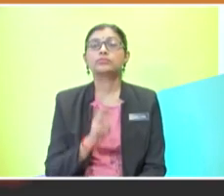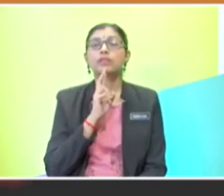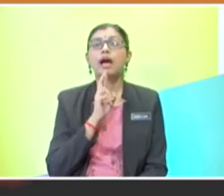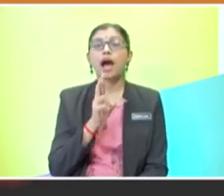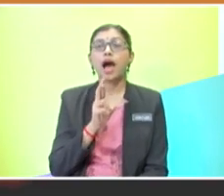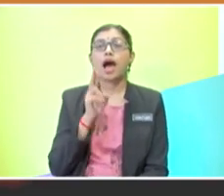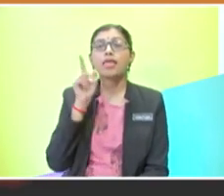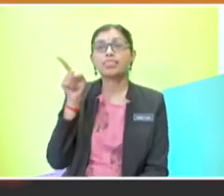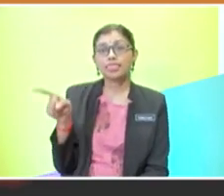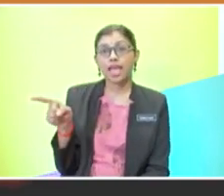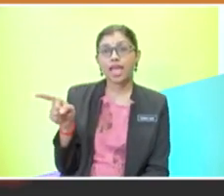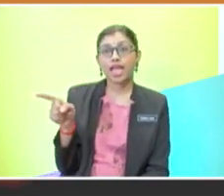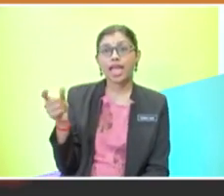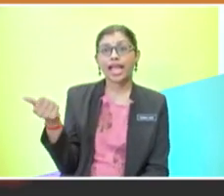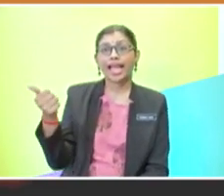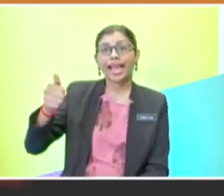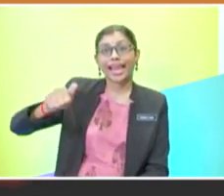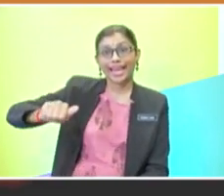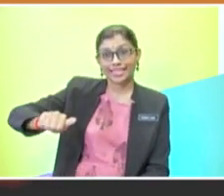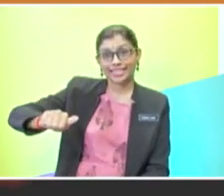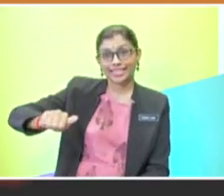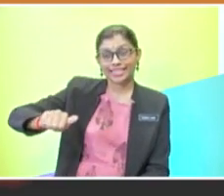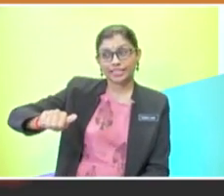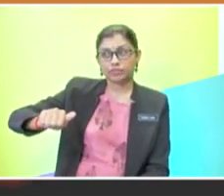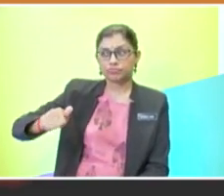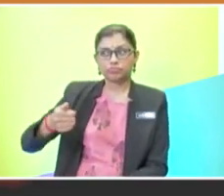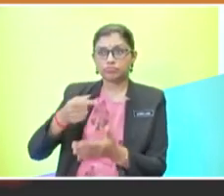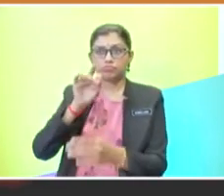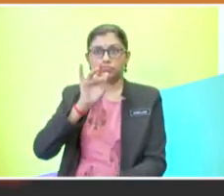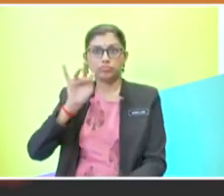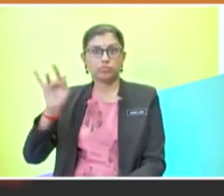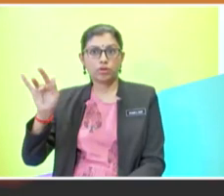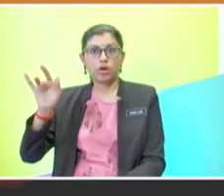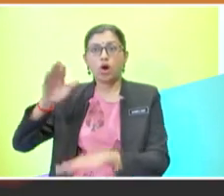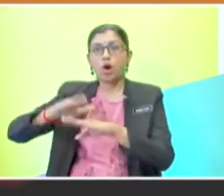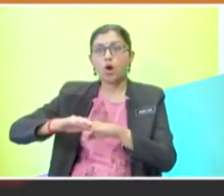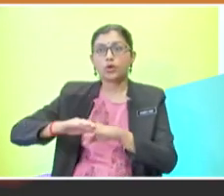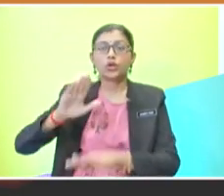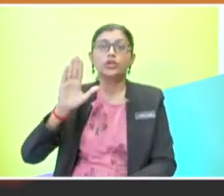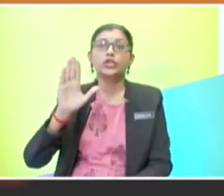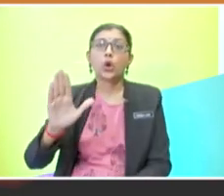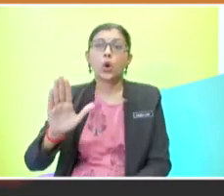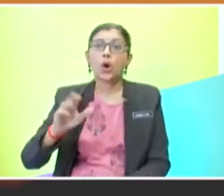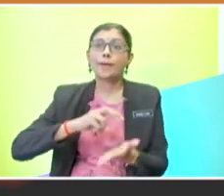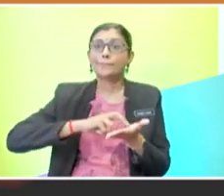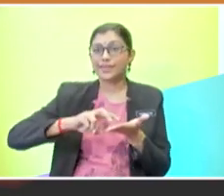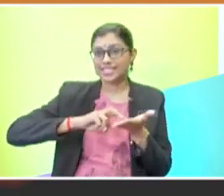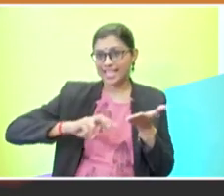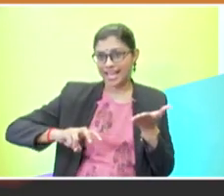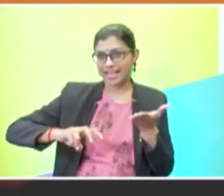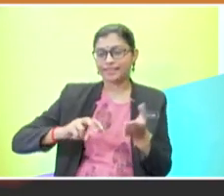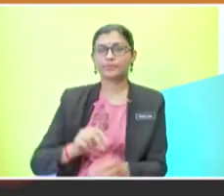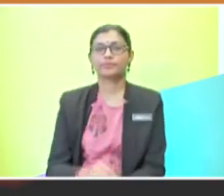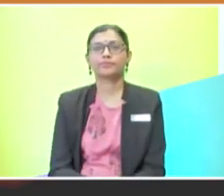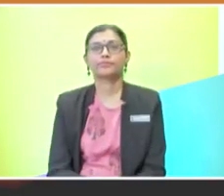there any, followed by subjects or objects, on your pizza, okay? If you